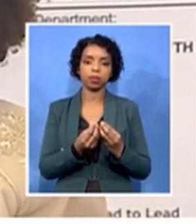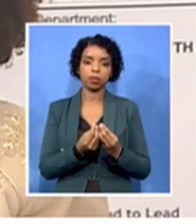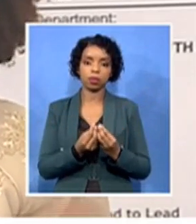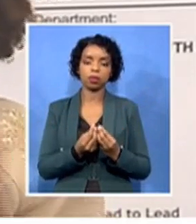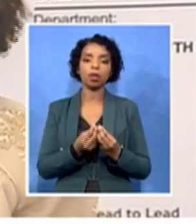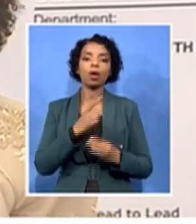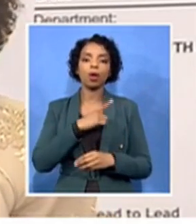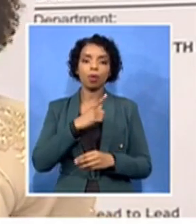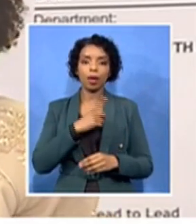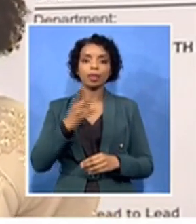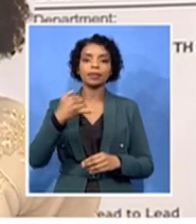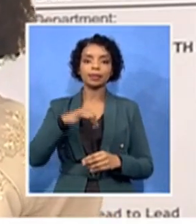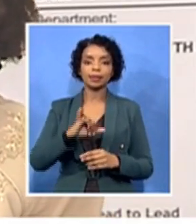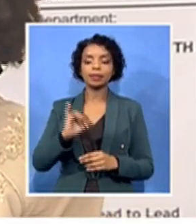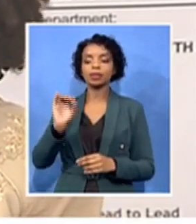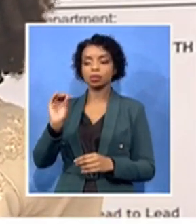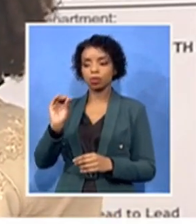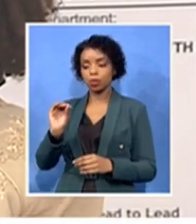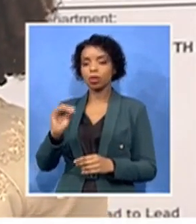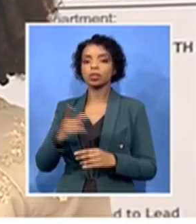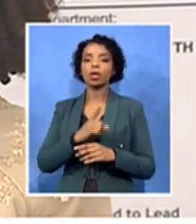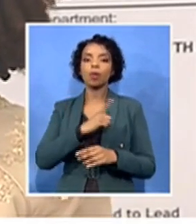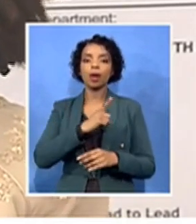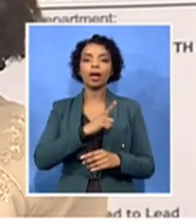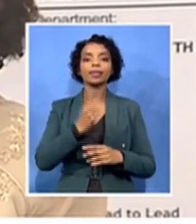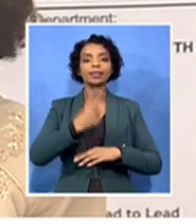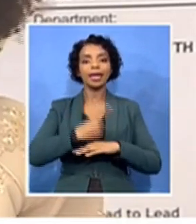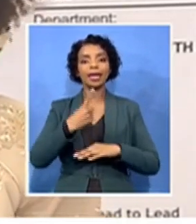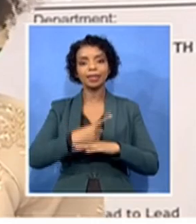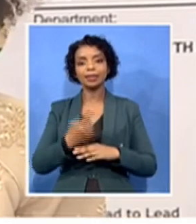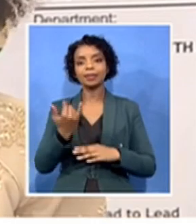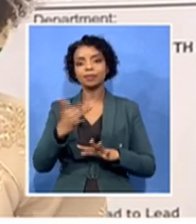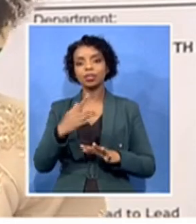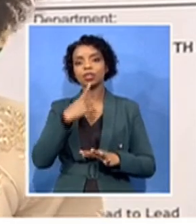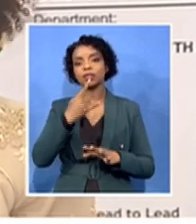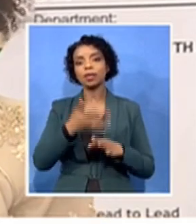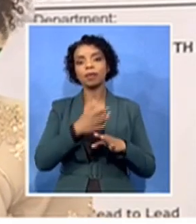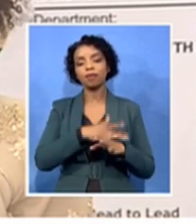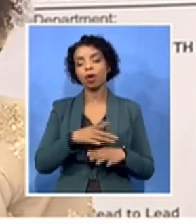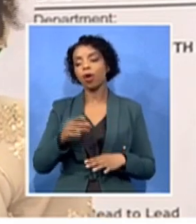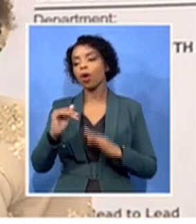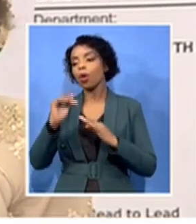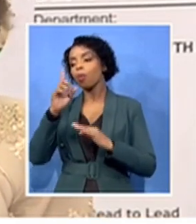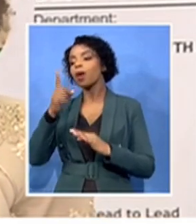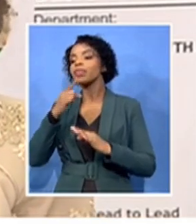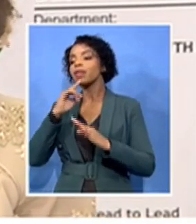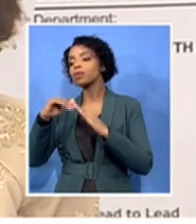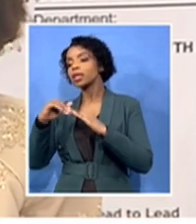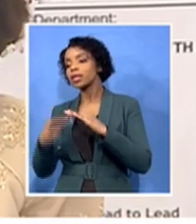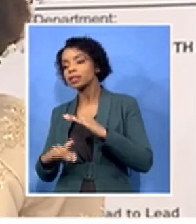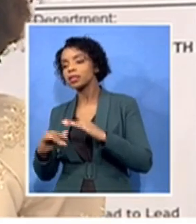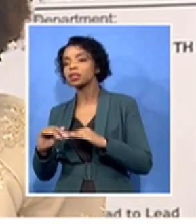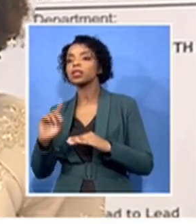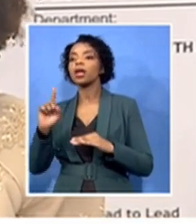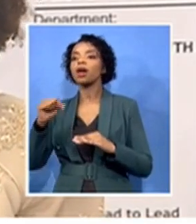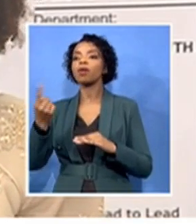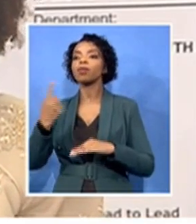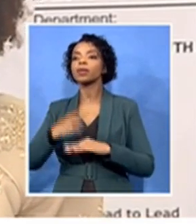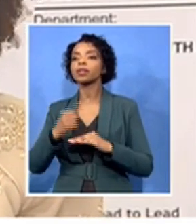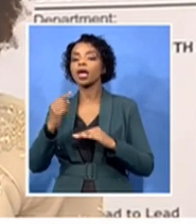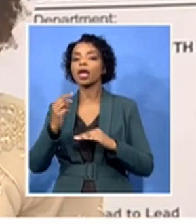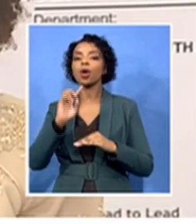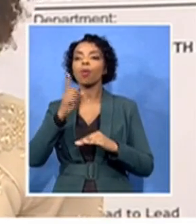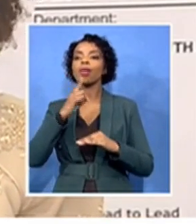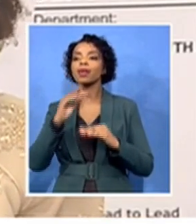under 1,000, the next thing it comes back it's 1,800. So we really appeal to our people to continue to be